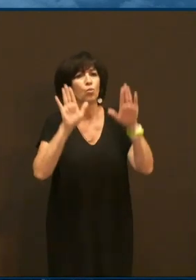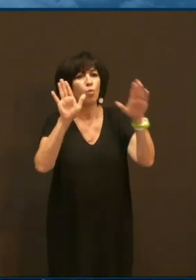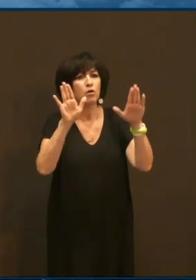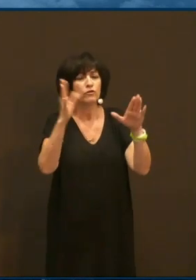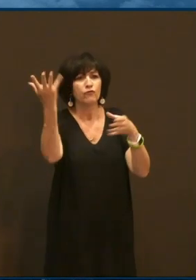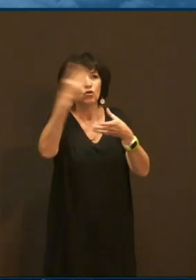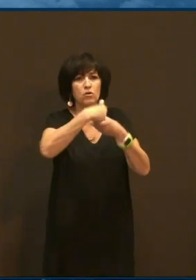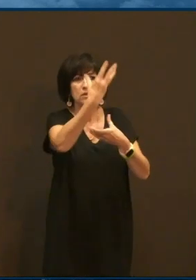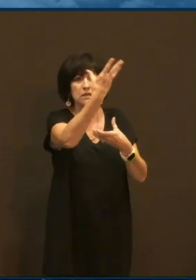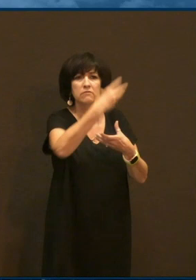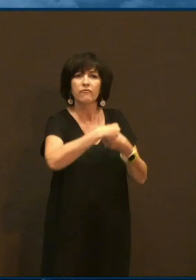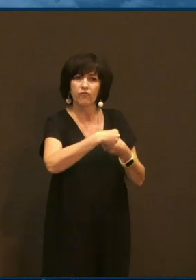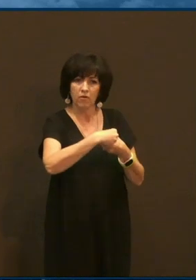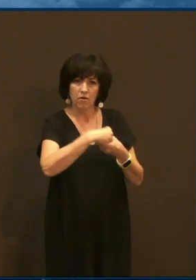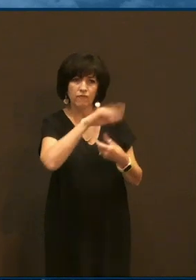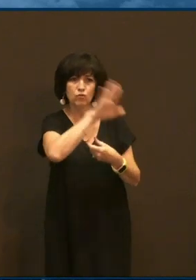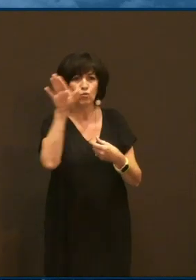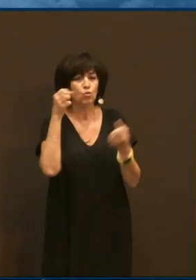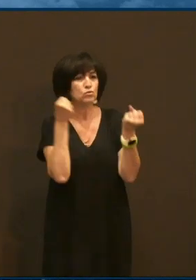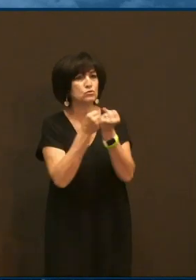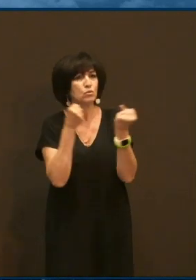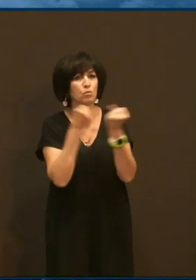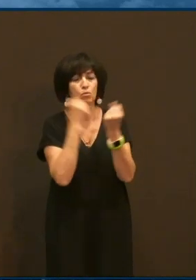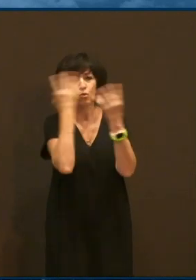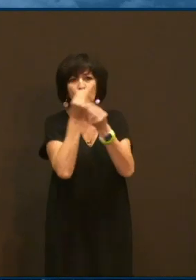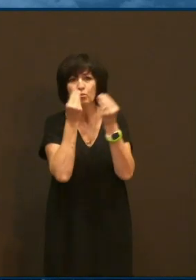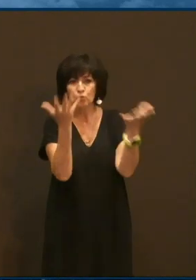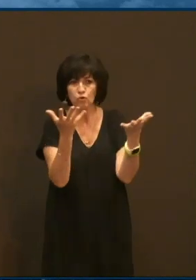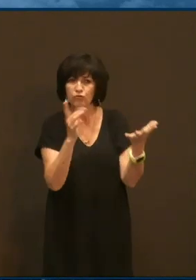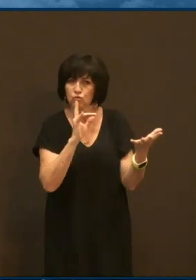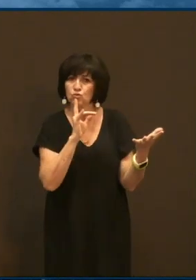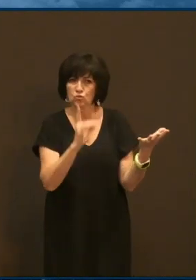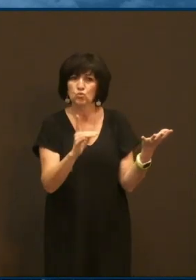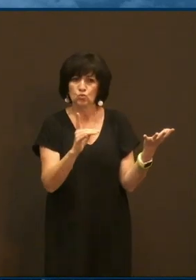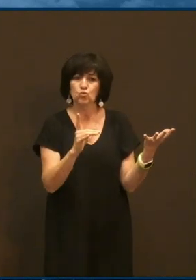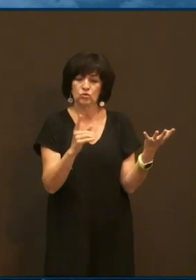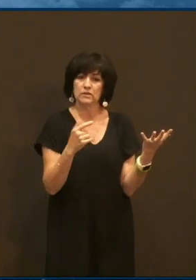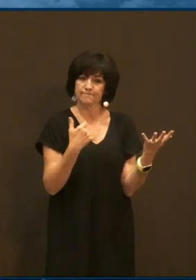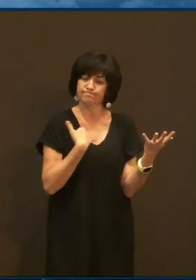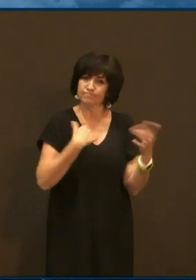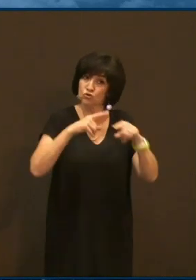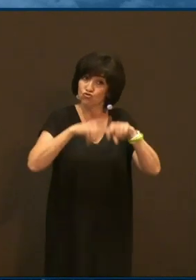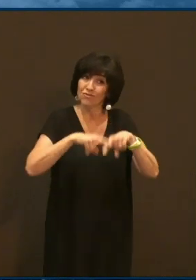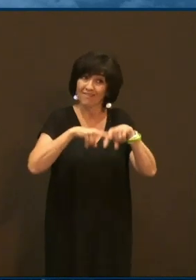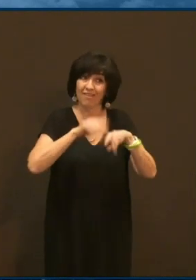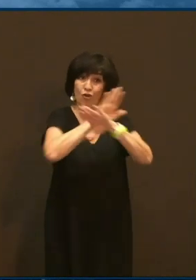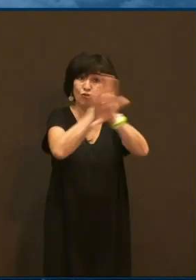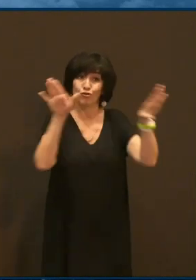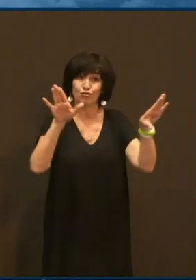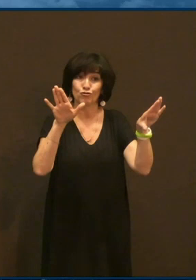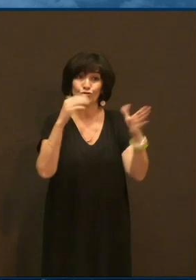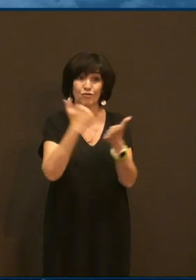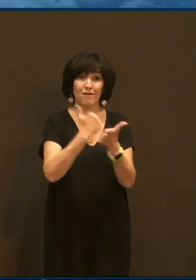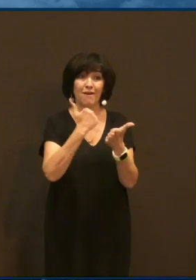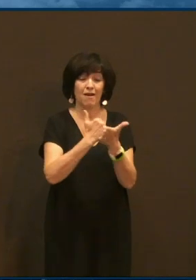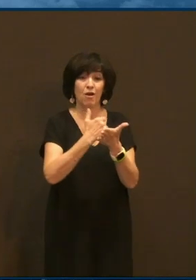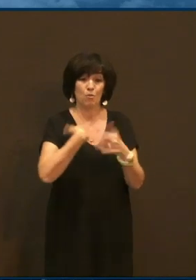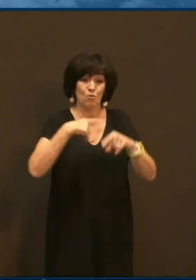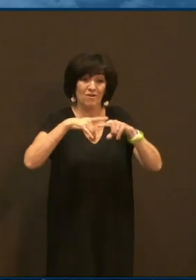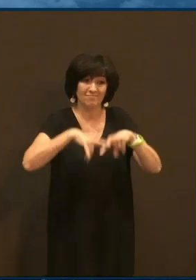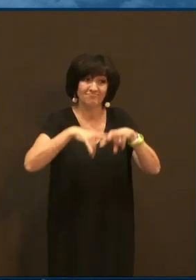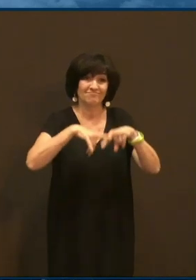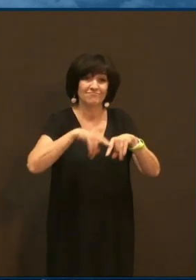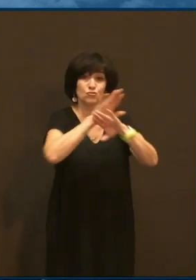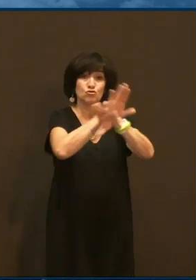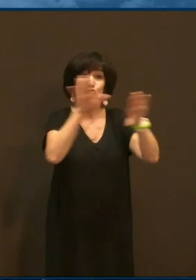lot of community organizations really leaning into it. We do rely on the public, though, to come out and be